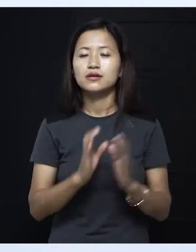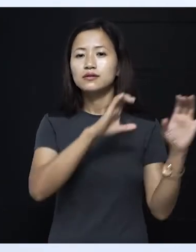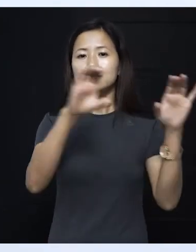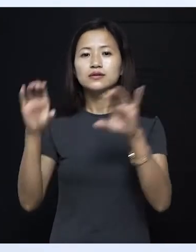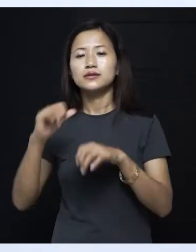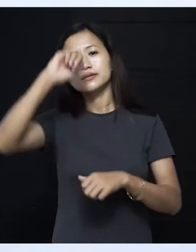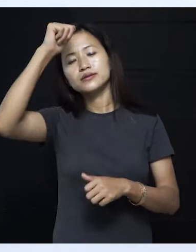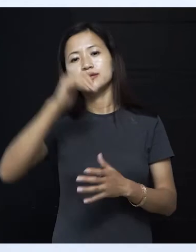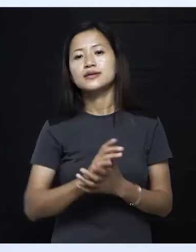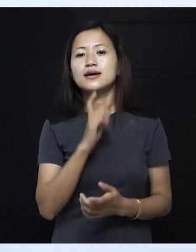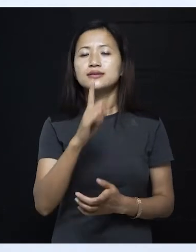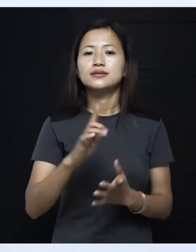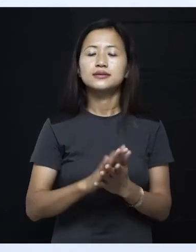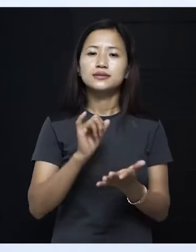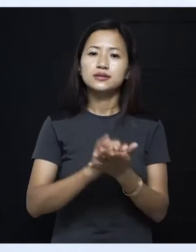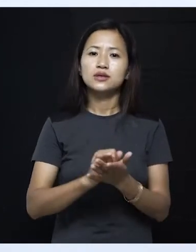India, okay, it says that